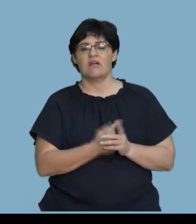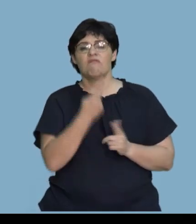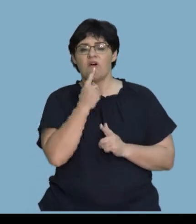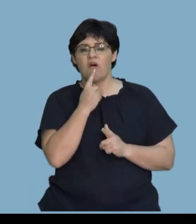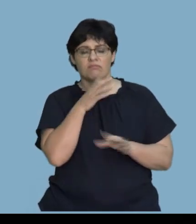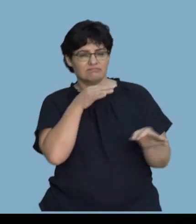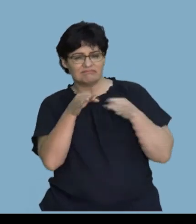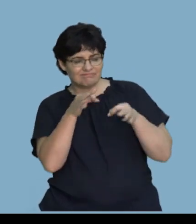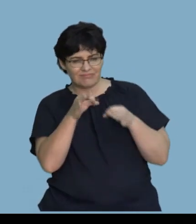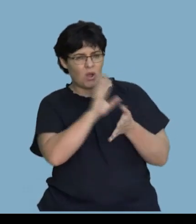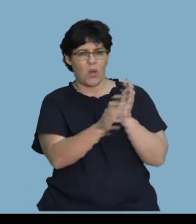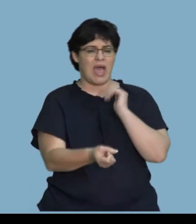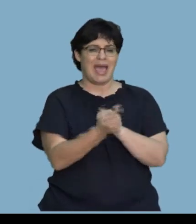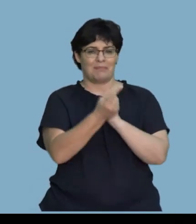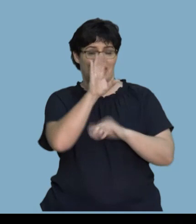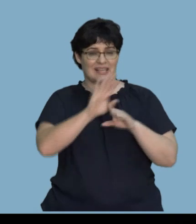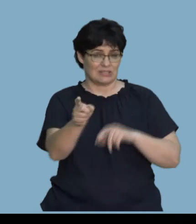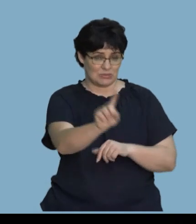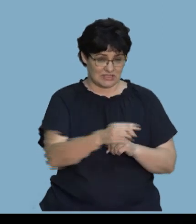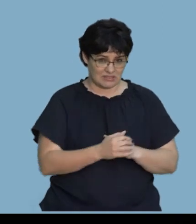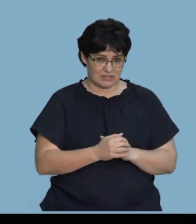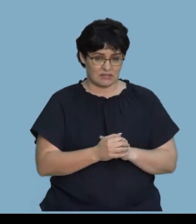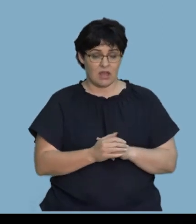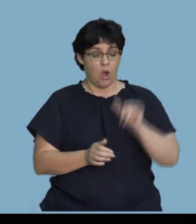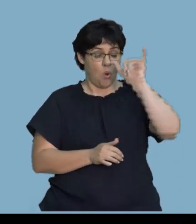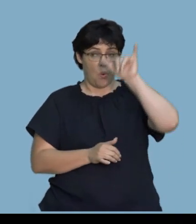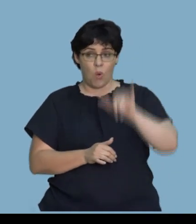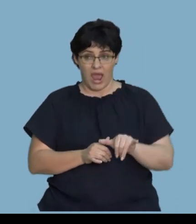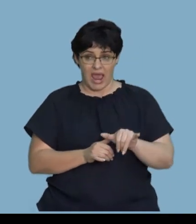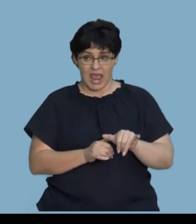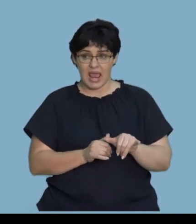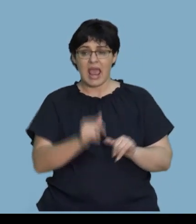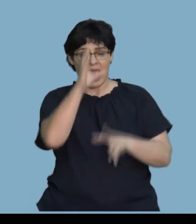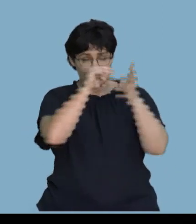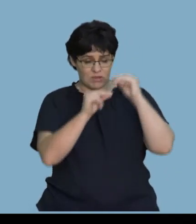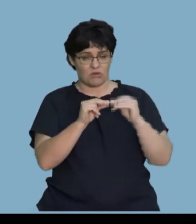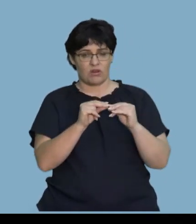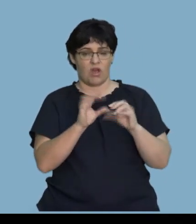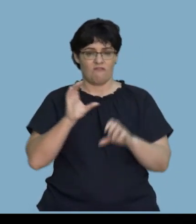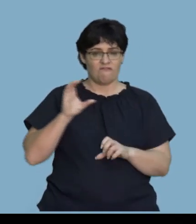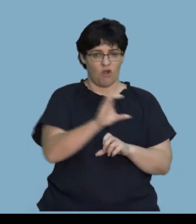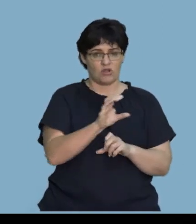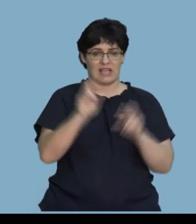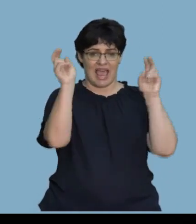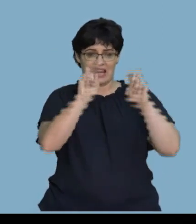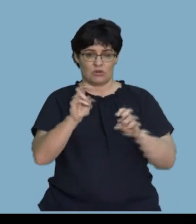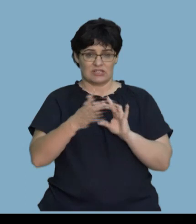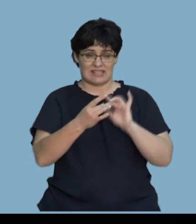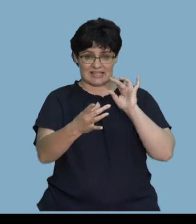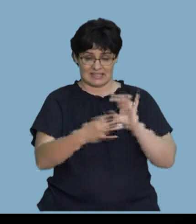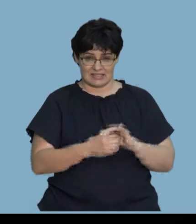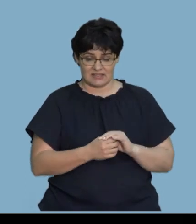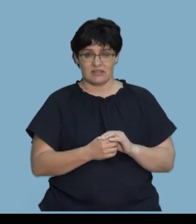illustrates what is happening in this case. Now, sphere Y experiences an electrostatic force, right? So sphere Y experiences